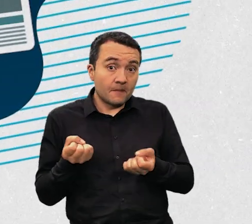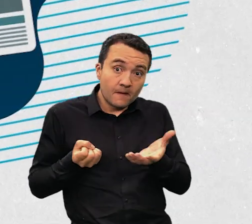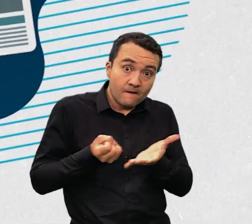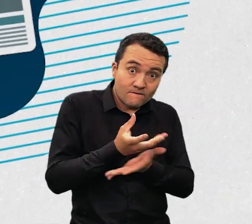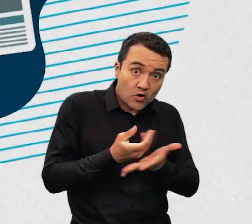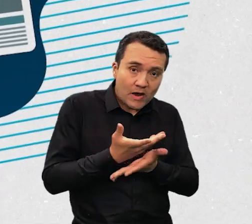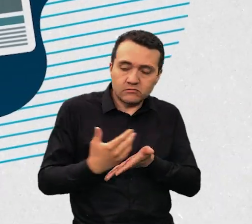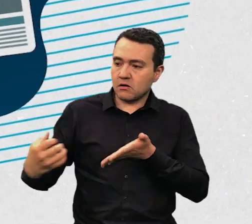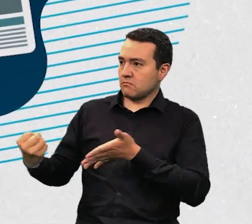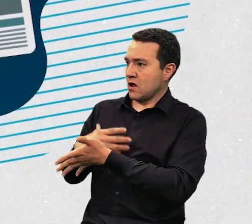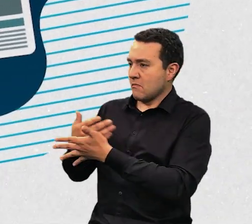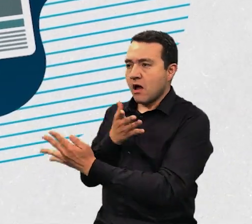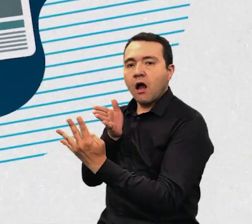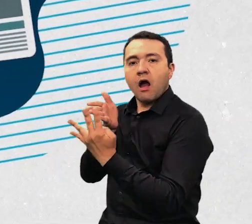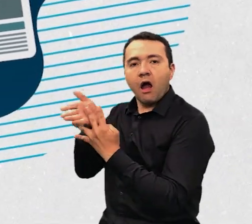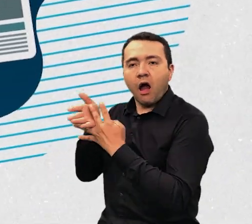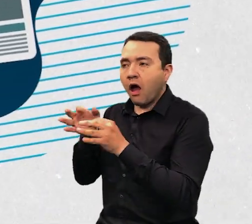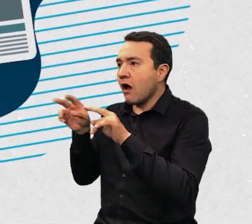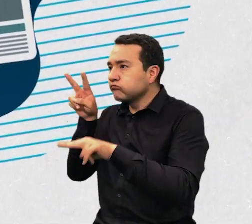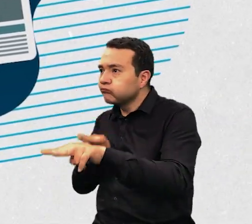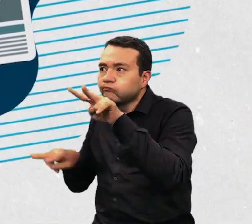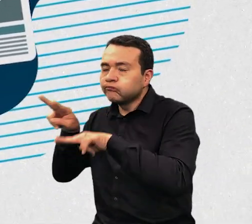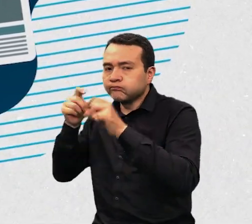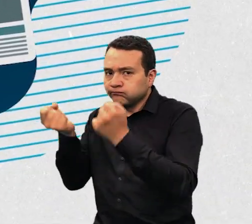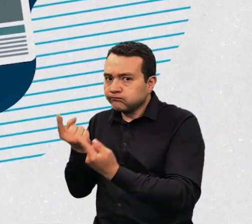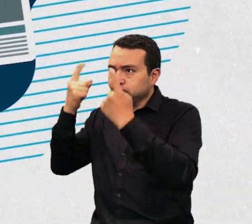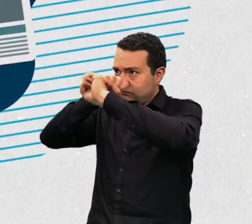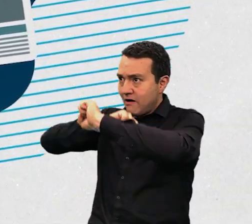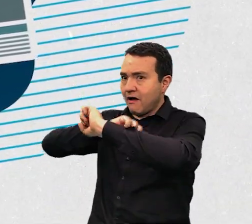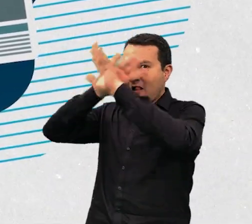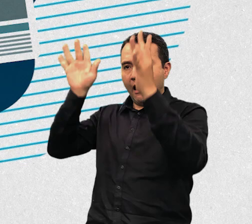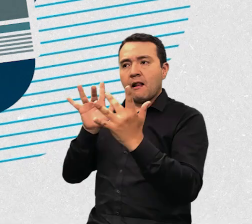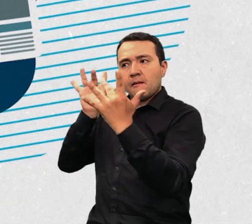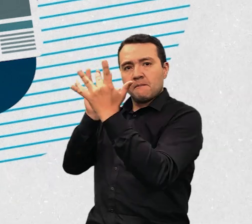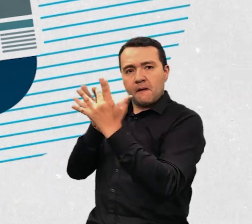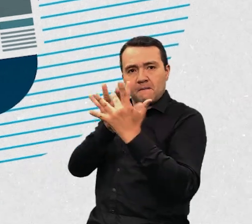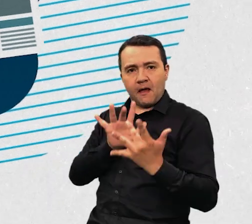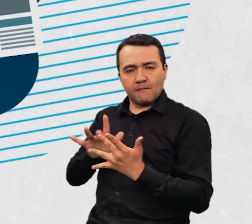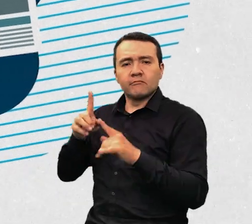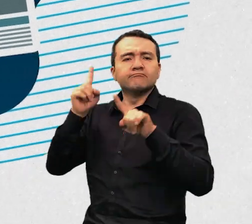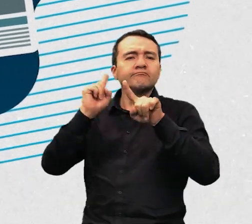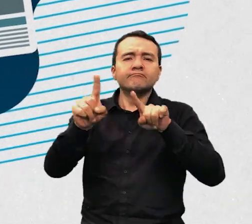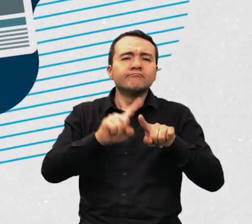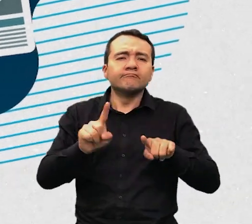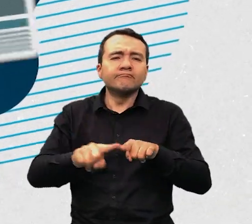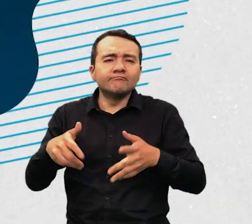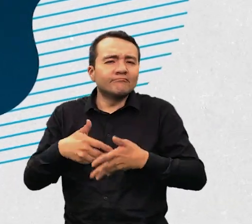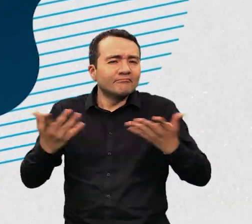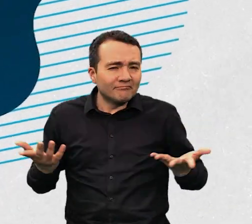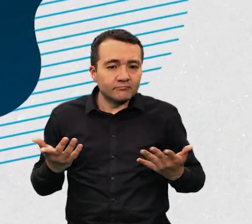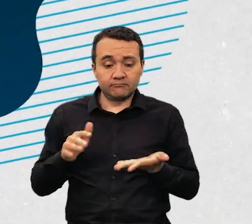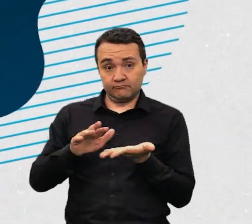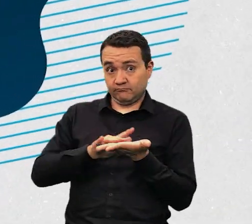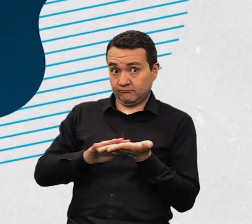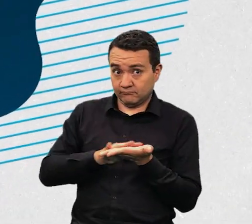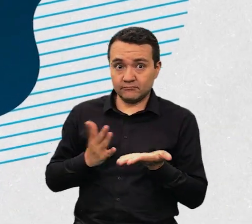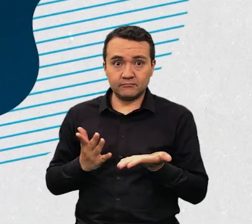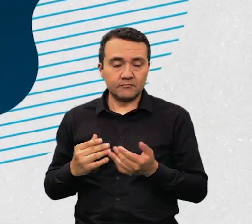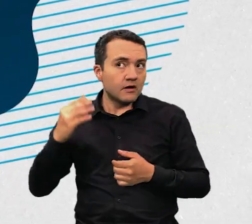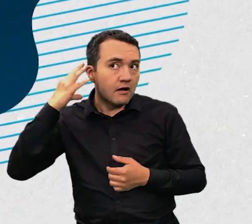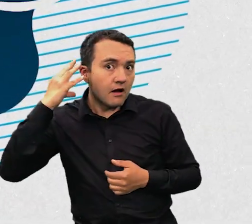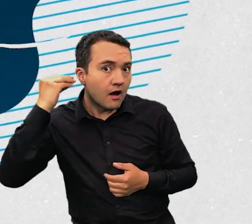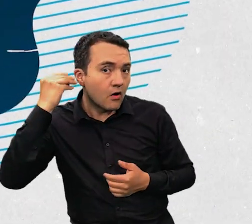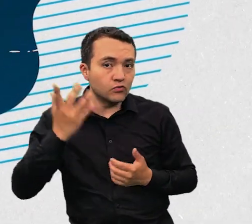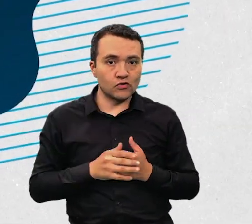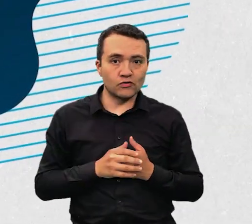Ensure access to information and communications in a clear, precise, and timely manner, using accessible formats such